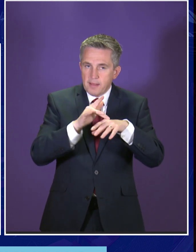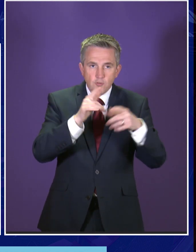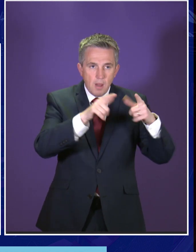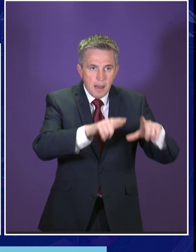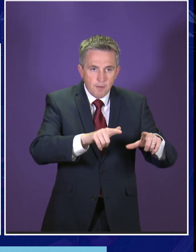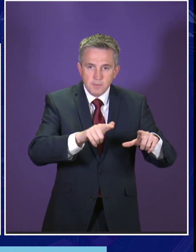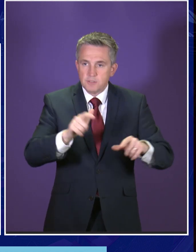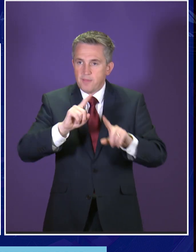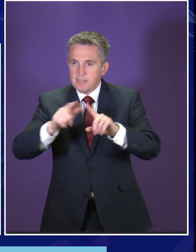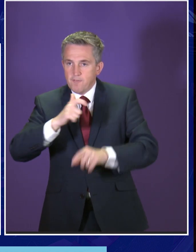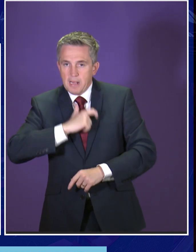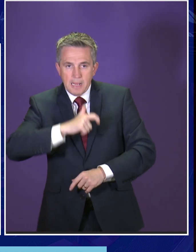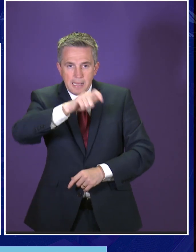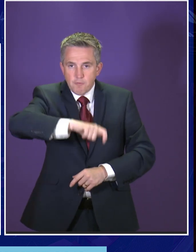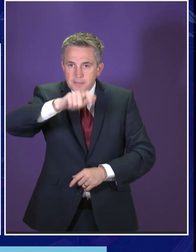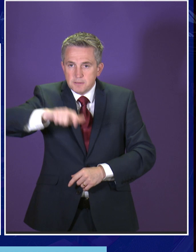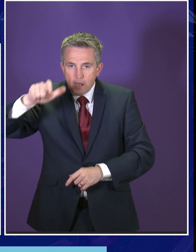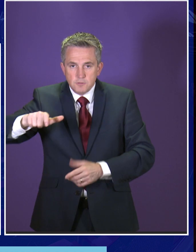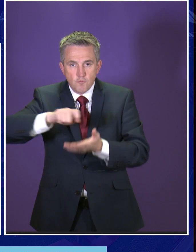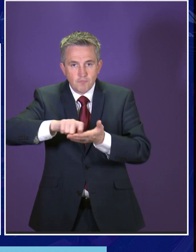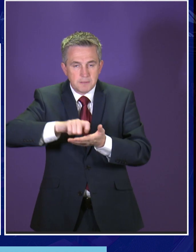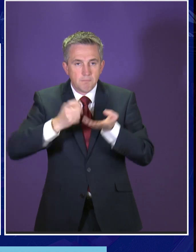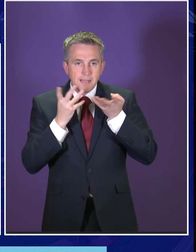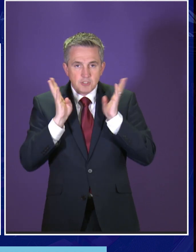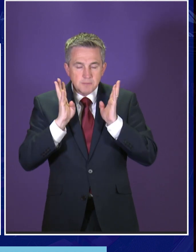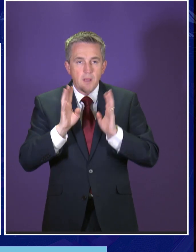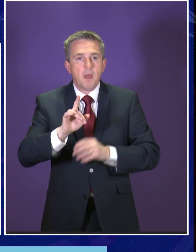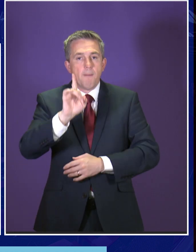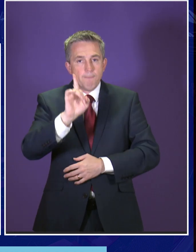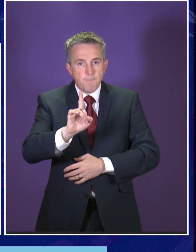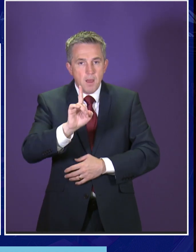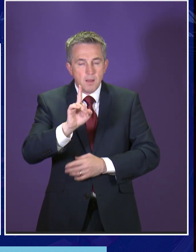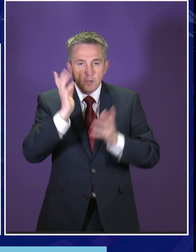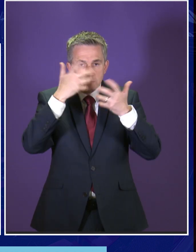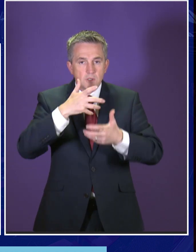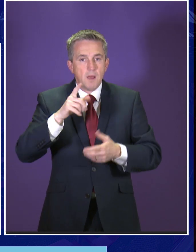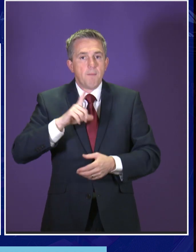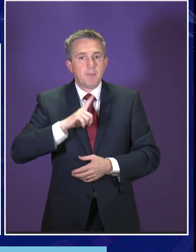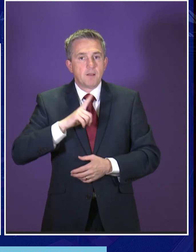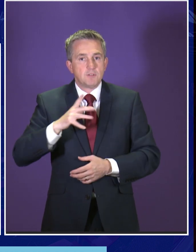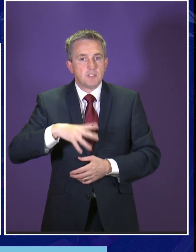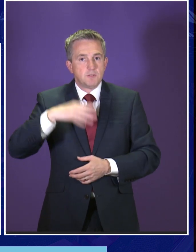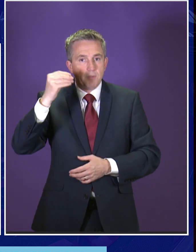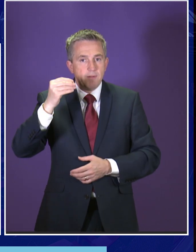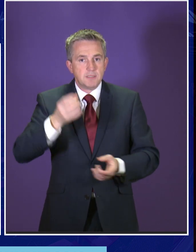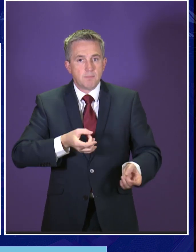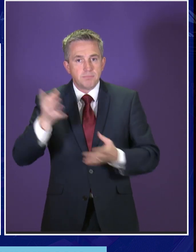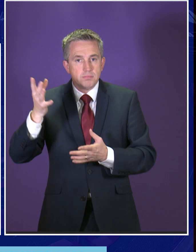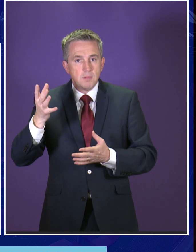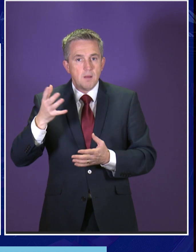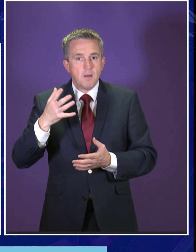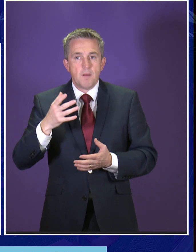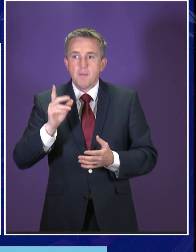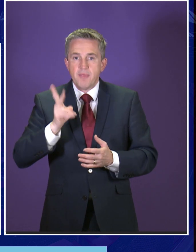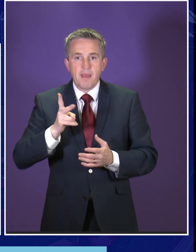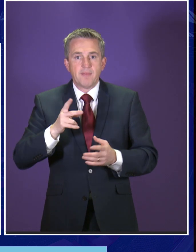character of Prospero and his motivations, but were concerned because they had raised the spirits and they needed to do another dance to place the spirits back